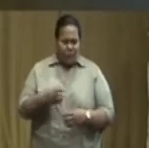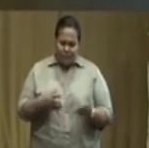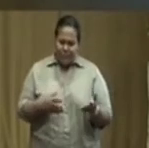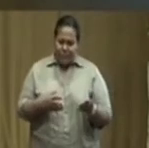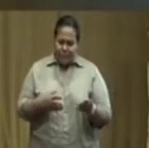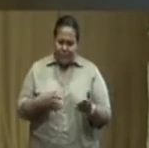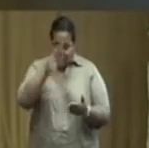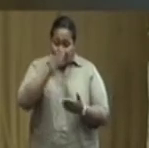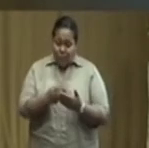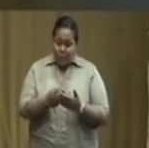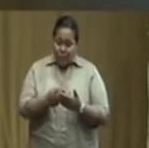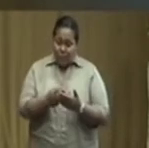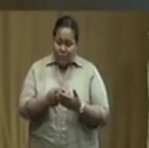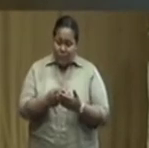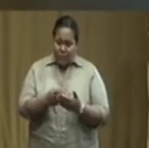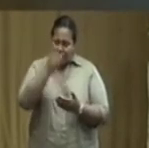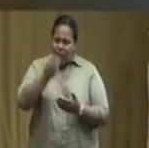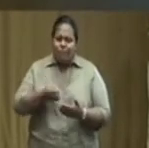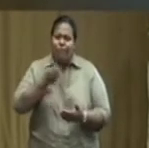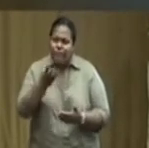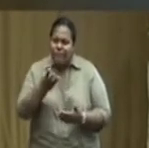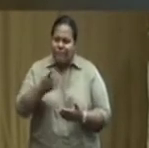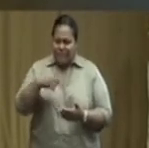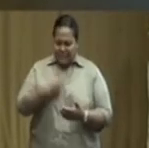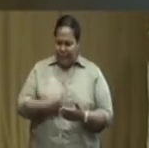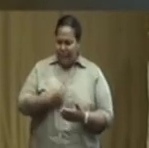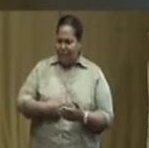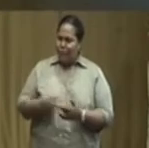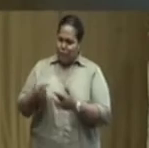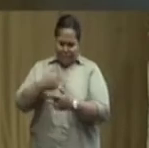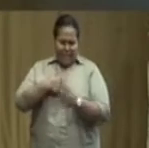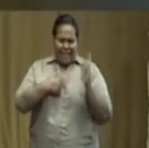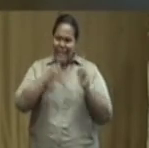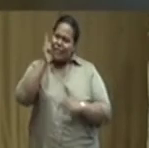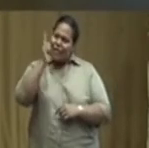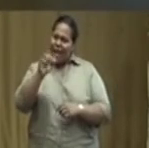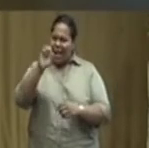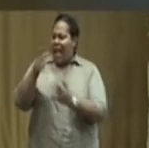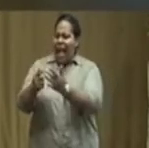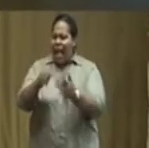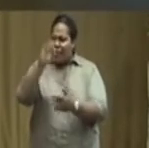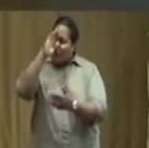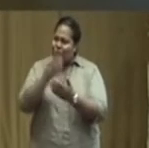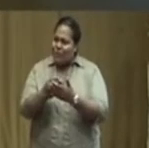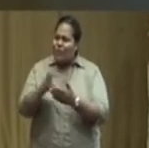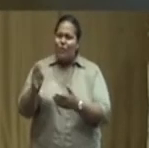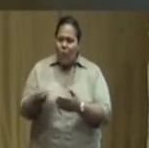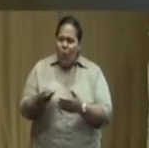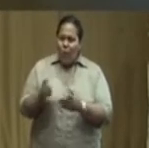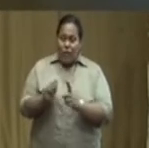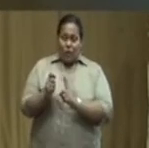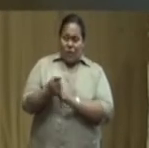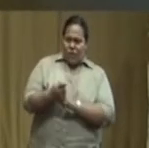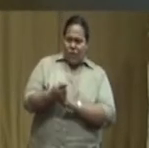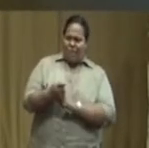They were so used to expressing themselves to me and to the other students in the room that the more traditional discussion method that I tried to